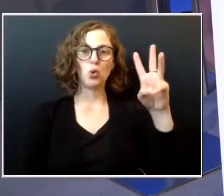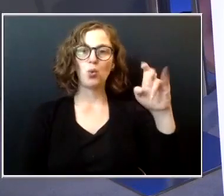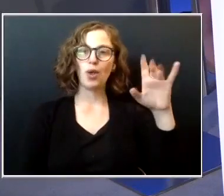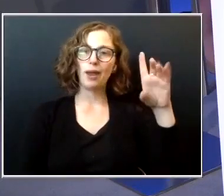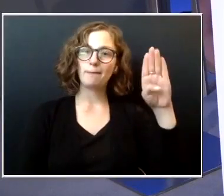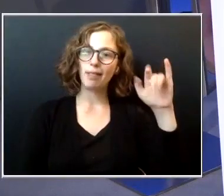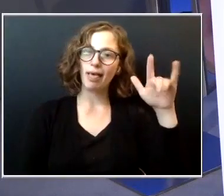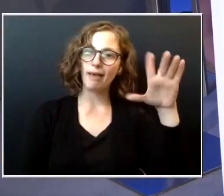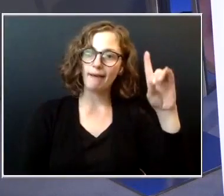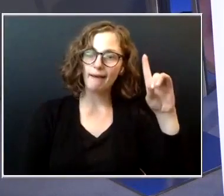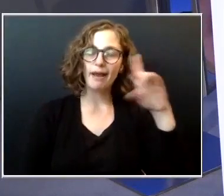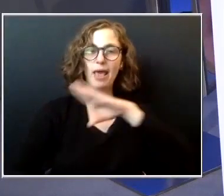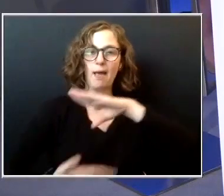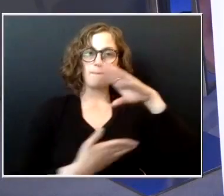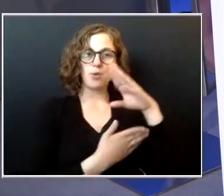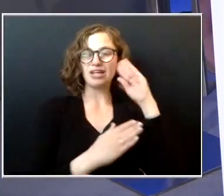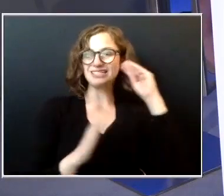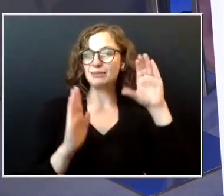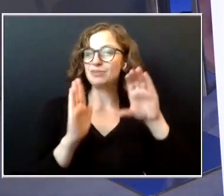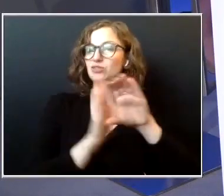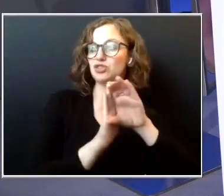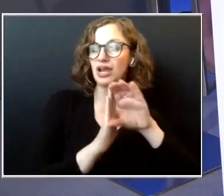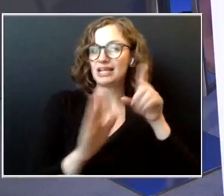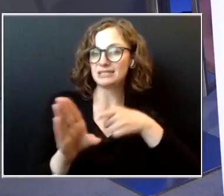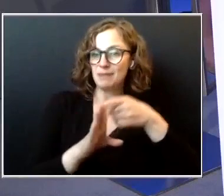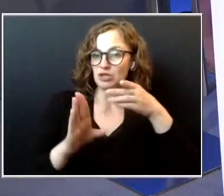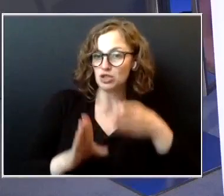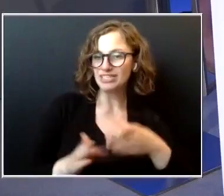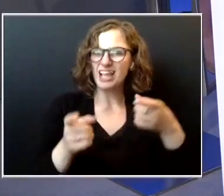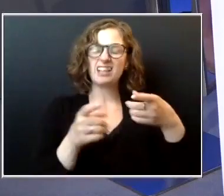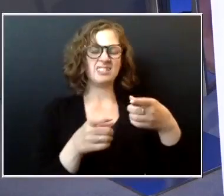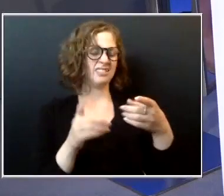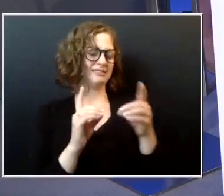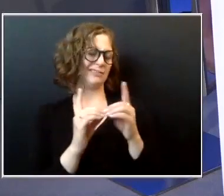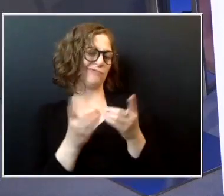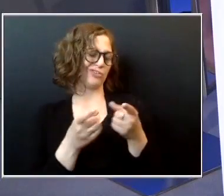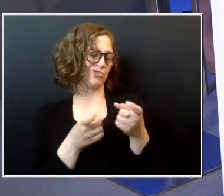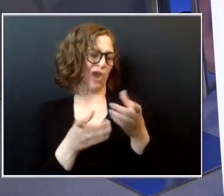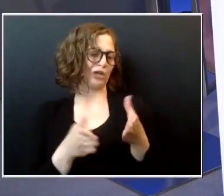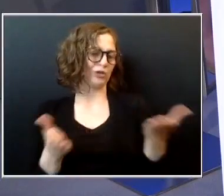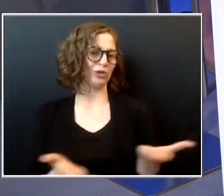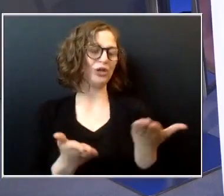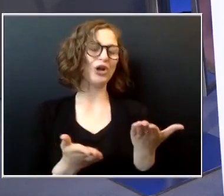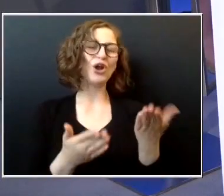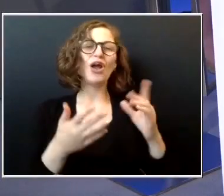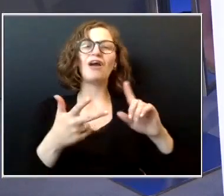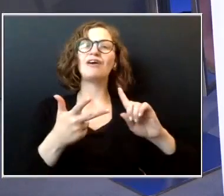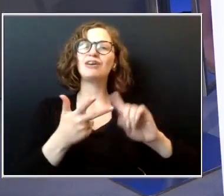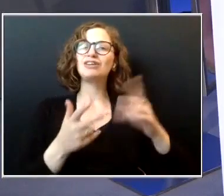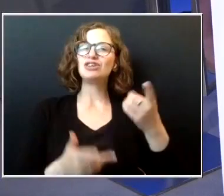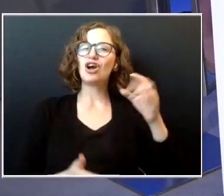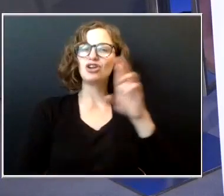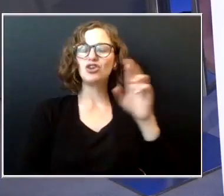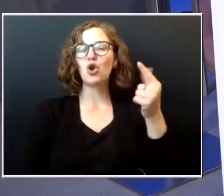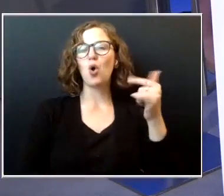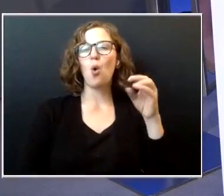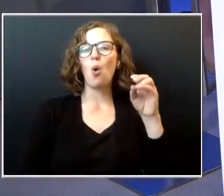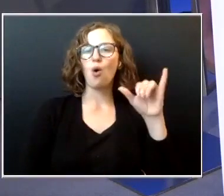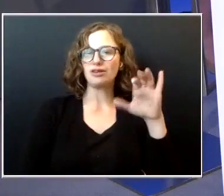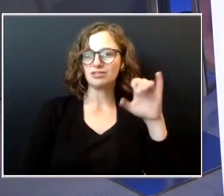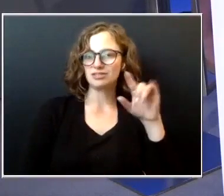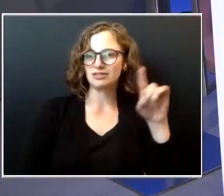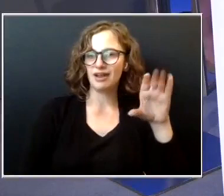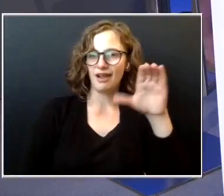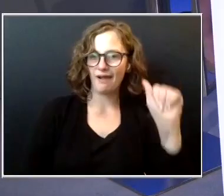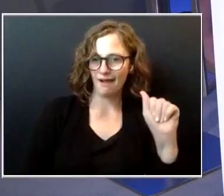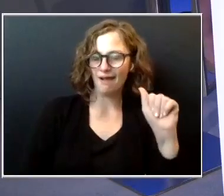director of breast imaging at the University of Kansas Cancer Center. And Dr. Anna Gorsica is an epidemiologist and researcher at the University of Kansas